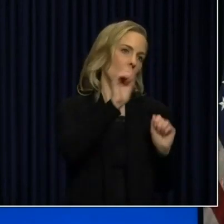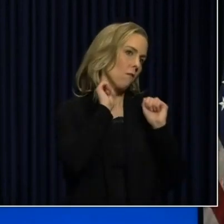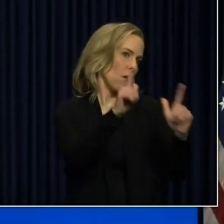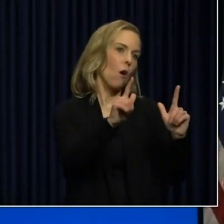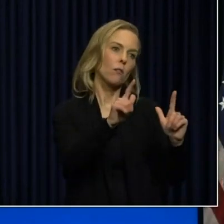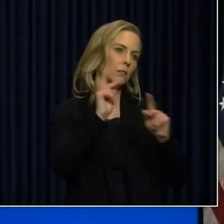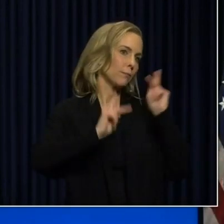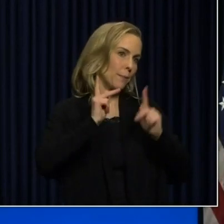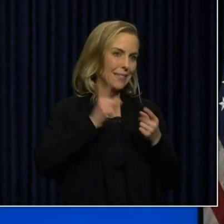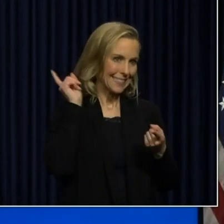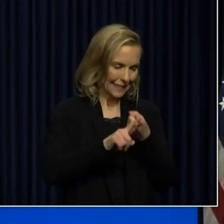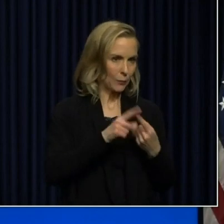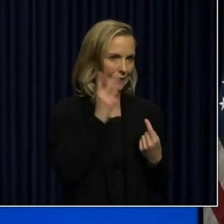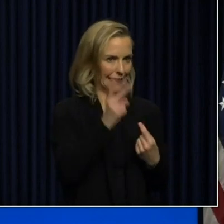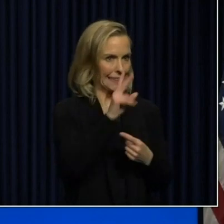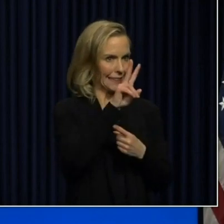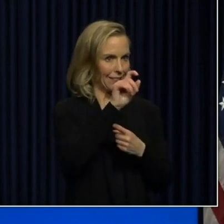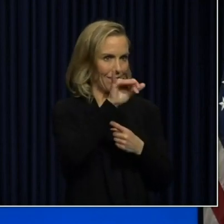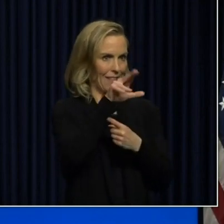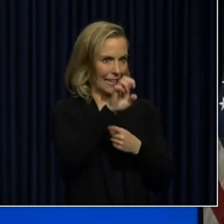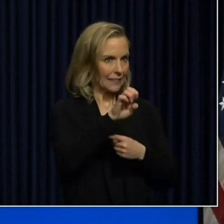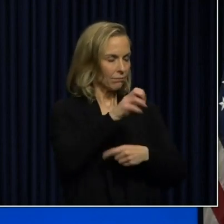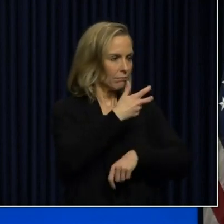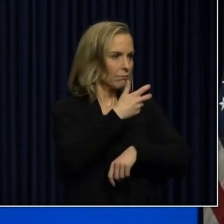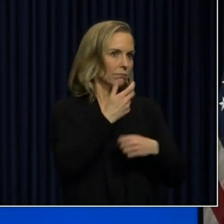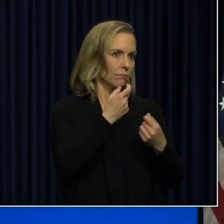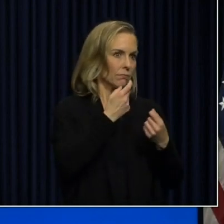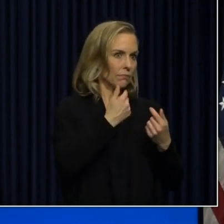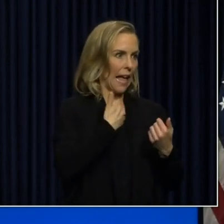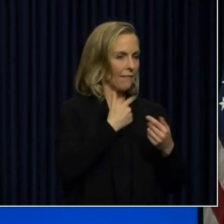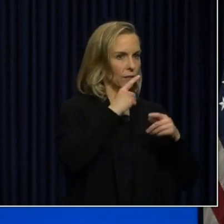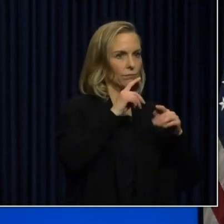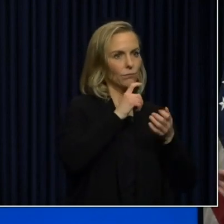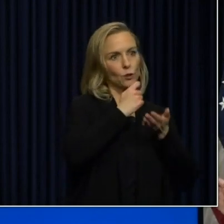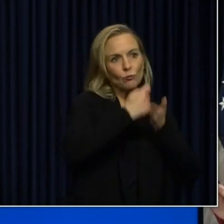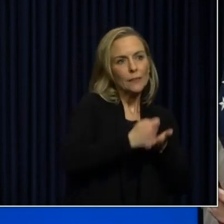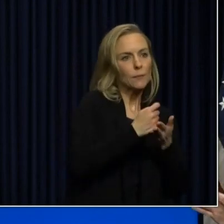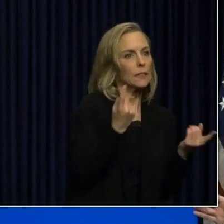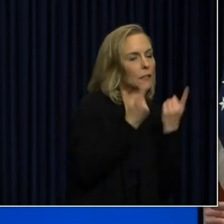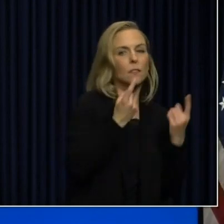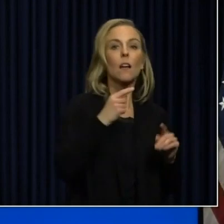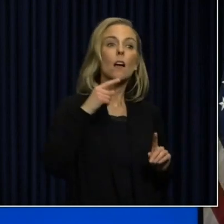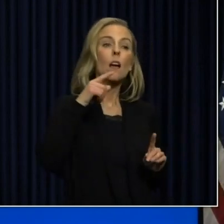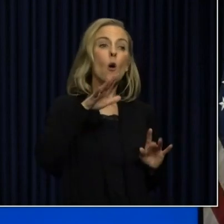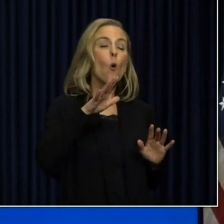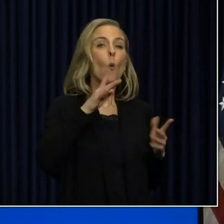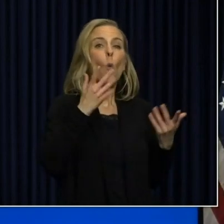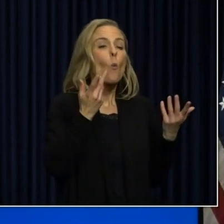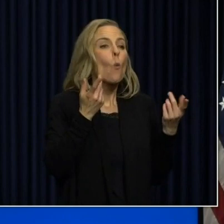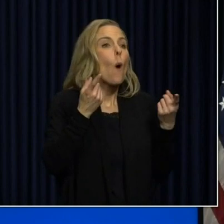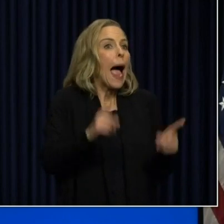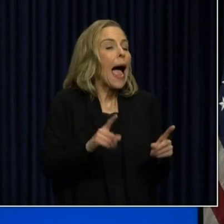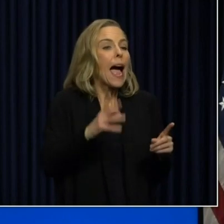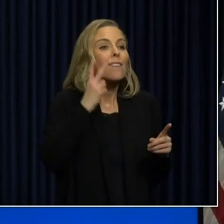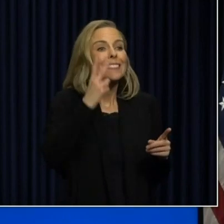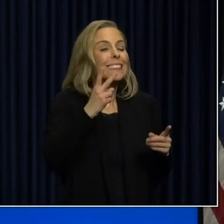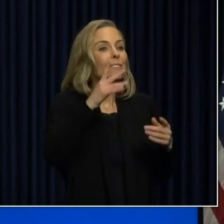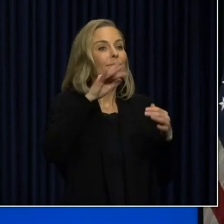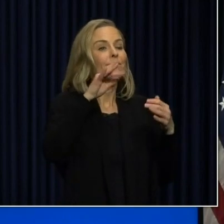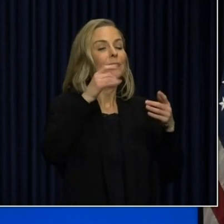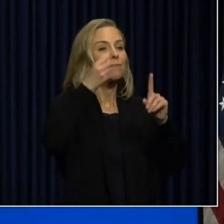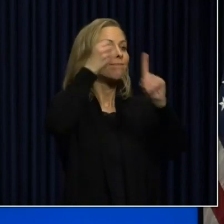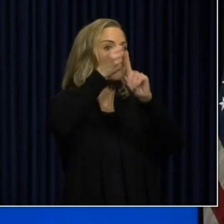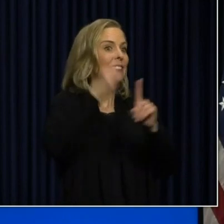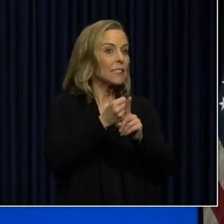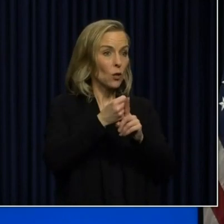see a new vaccine. It's not just going to be things that we can't get to before a vaccine or gradual phasing where